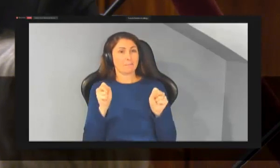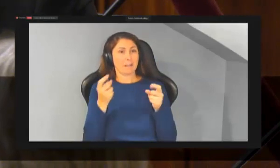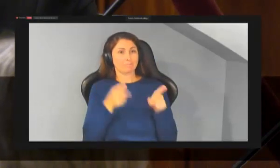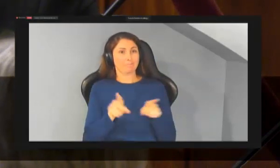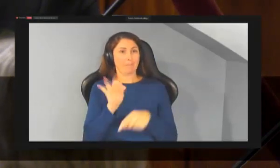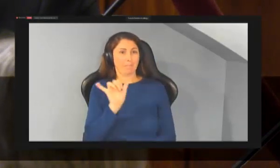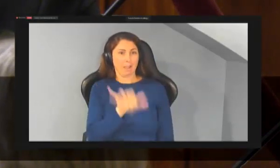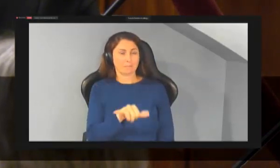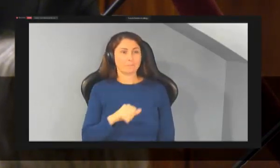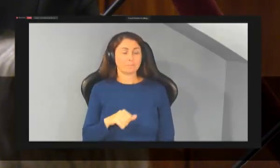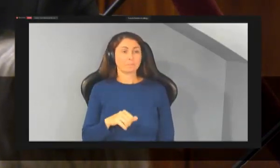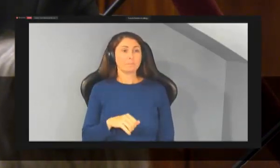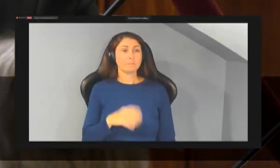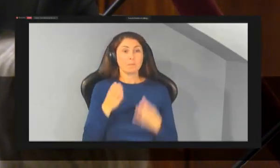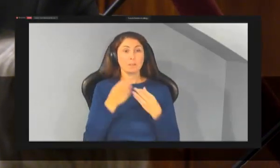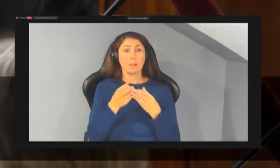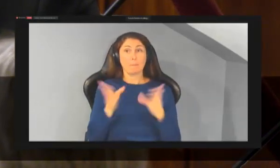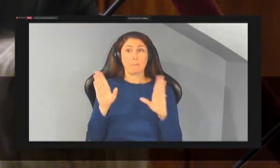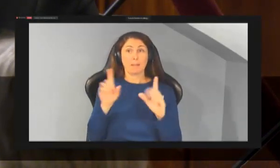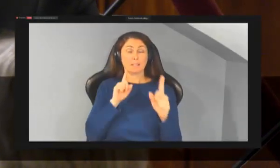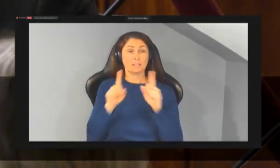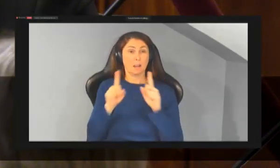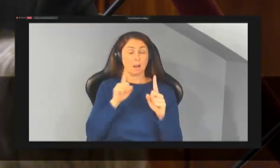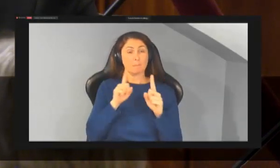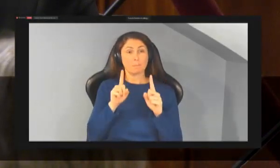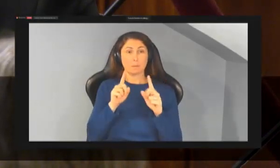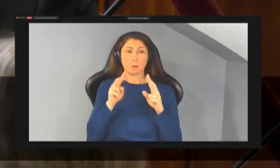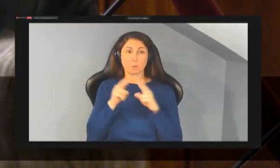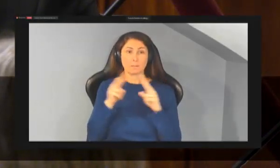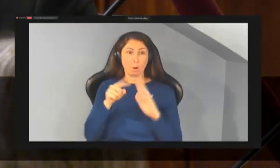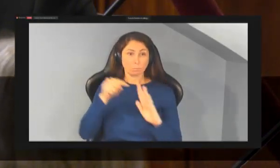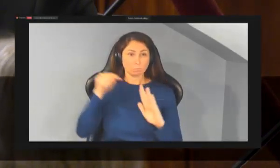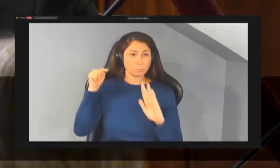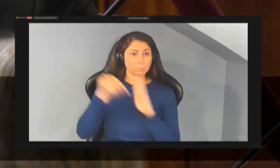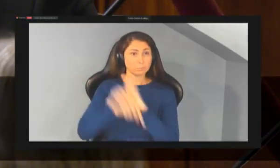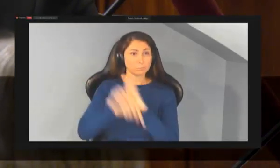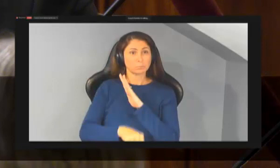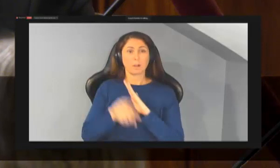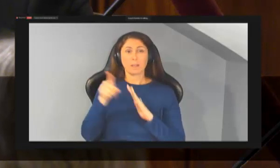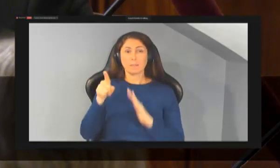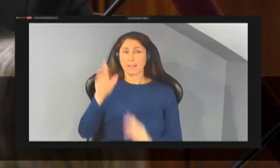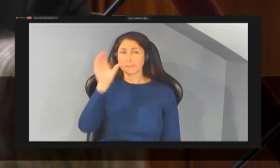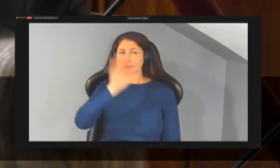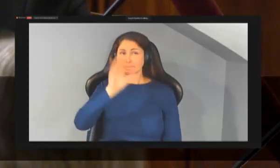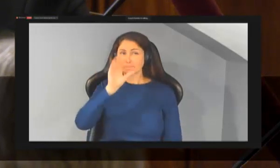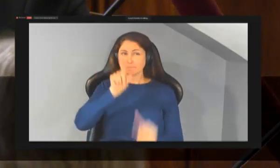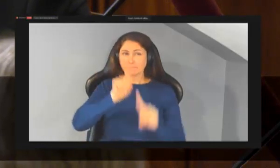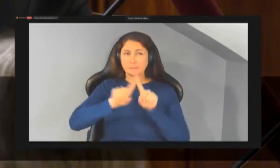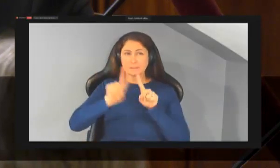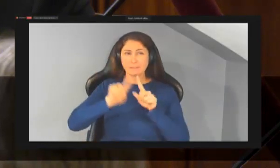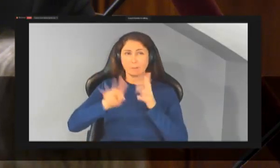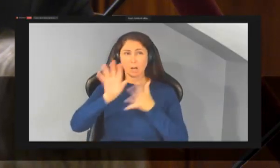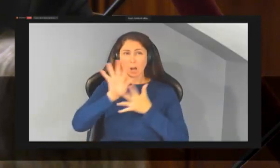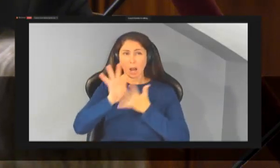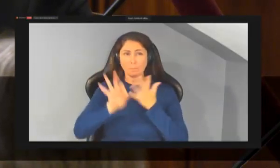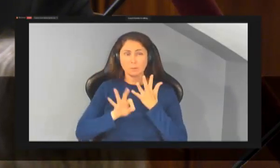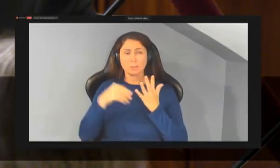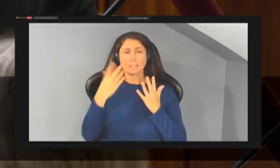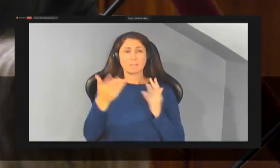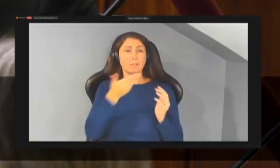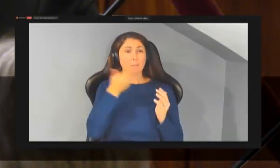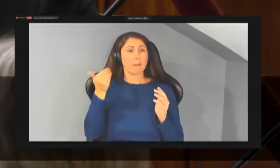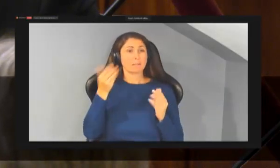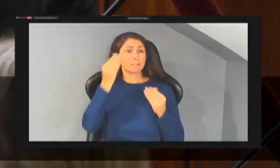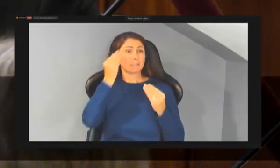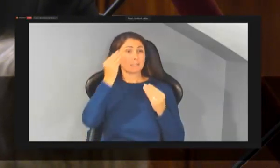The public dialogue was certainly very robust, and they explored a number of different options at that time, given the best information that was available at the time. But I agree